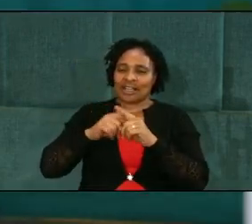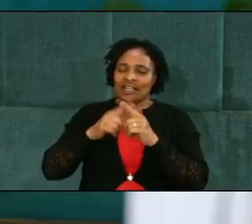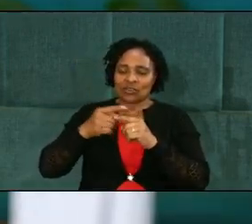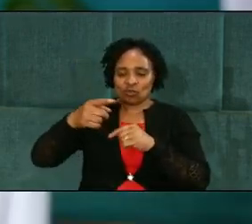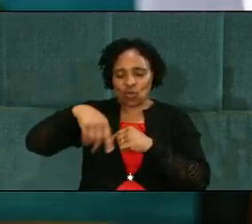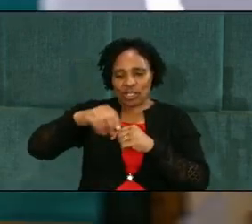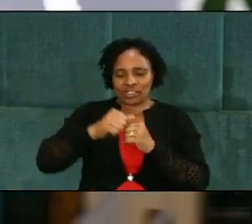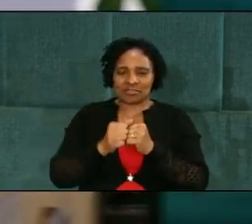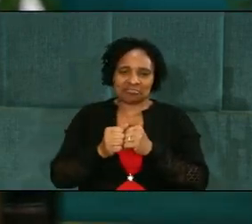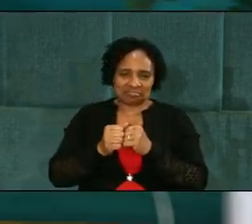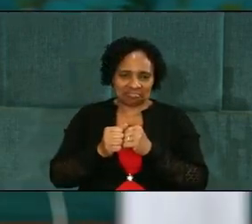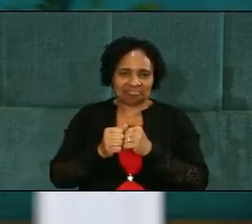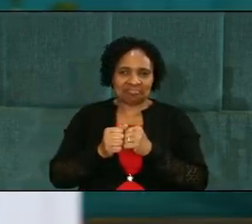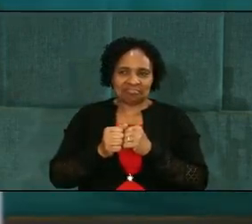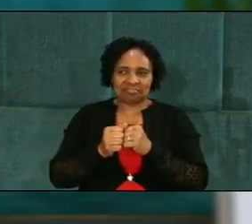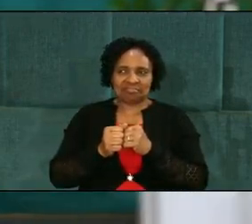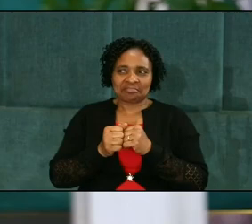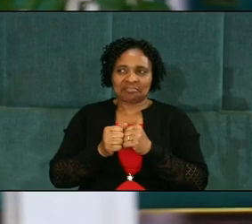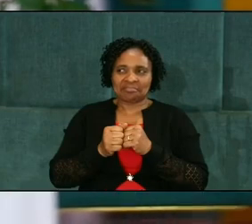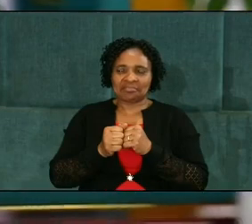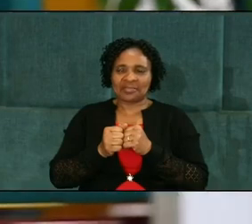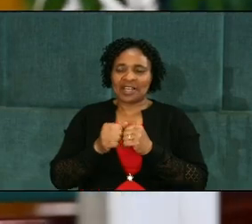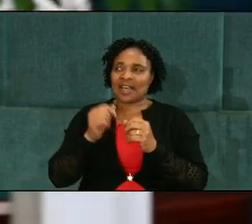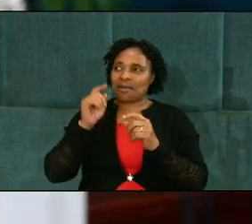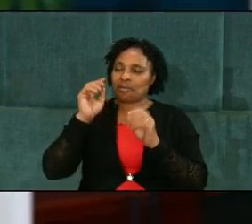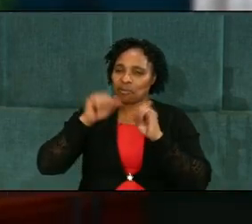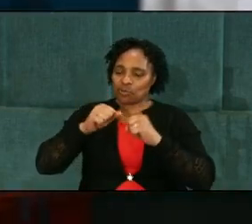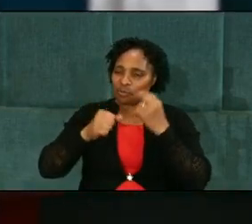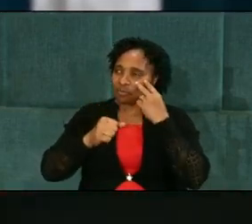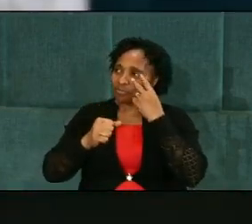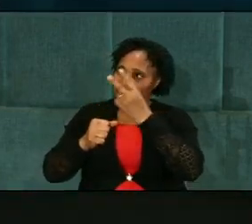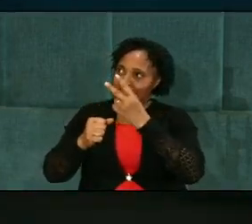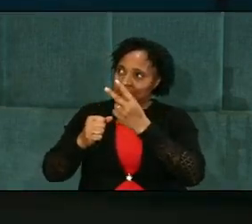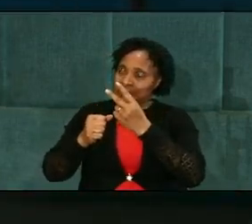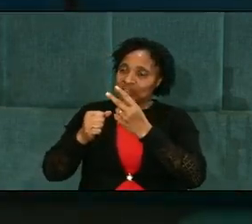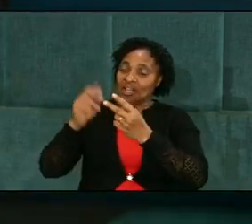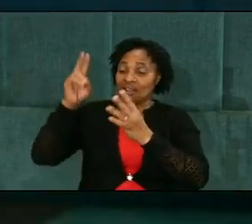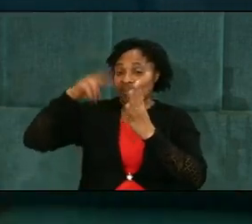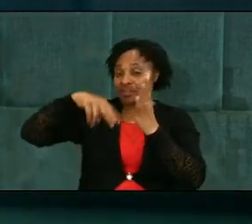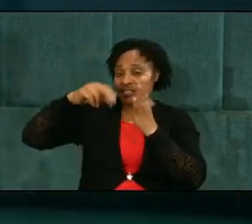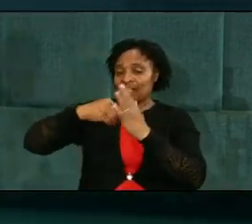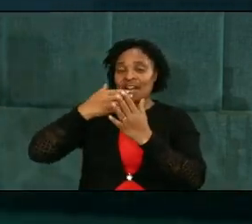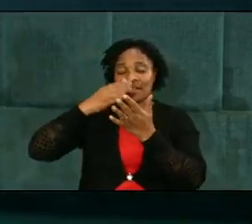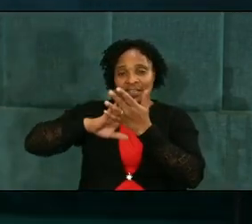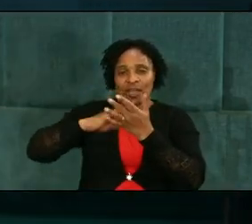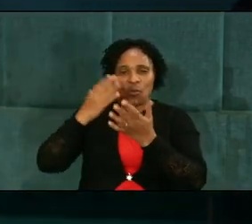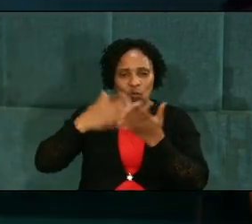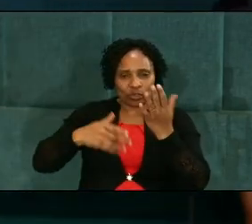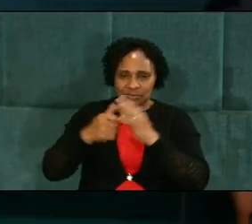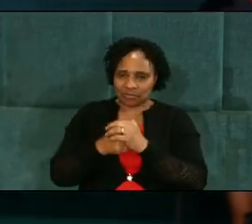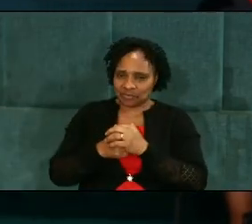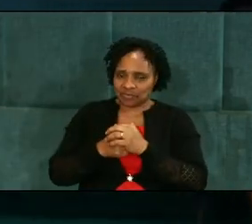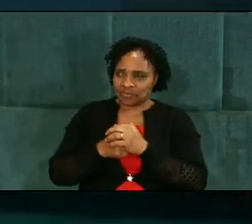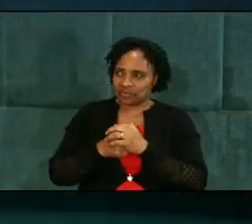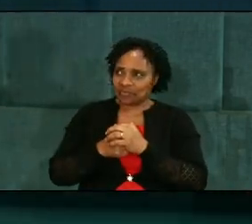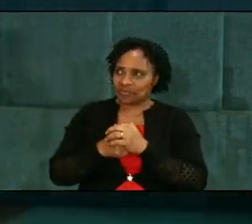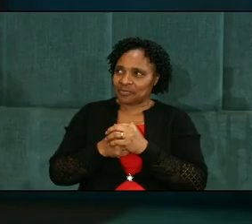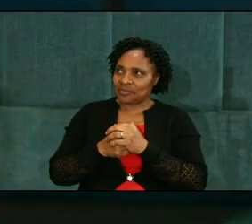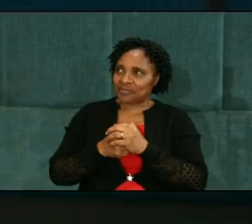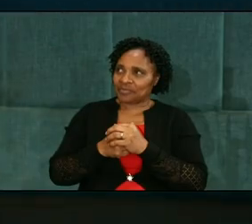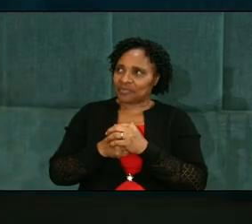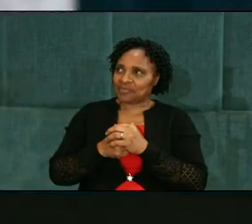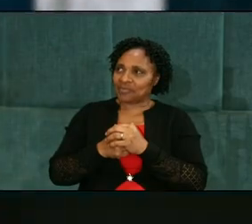to us. We're just going to read it through first, and then we'll talk about it. Here's the letter. I'm in Revelation 3, verse